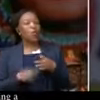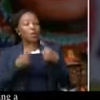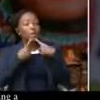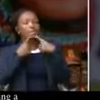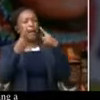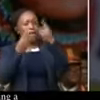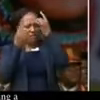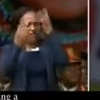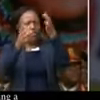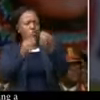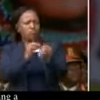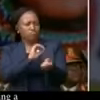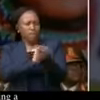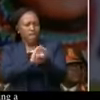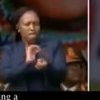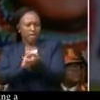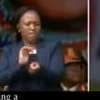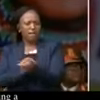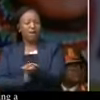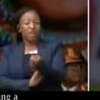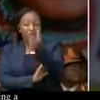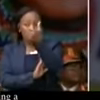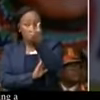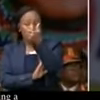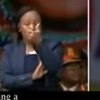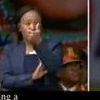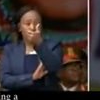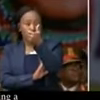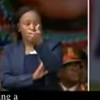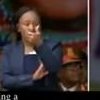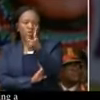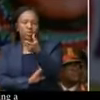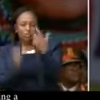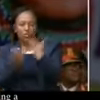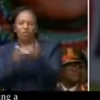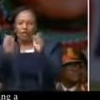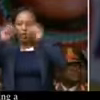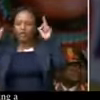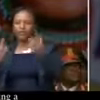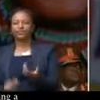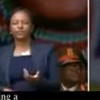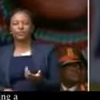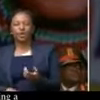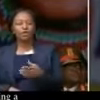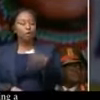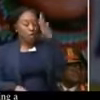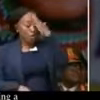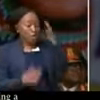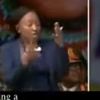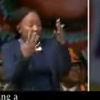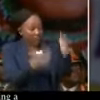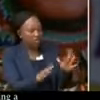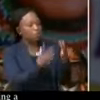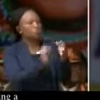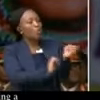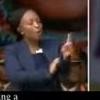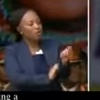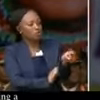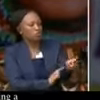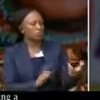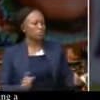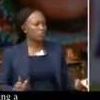these incidences, few incidences, just to make them aware that we know what they did to you.